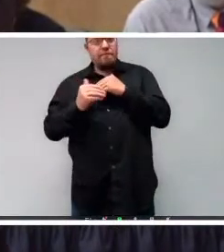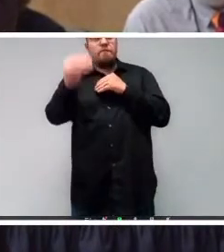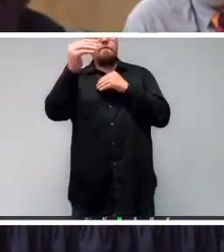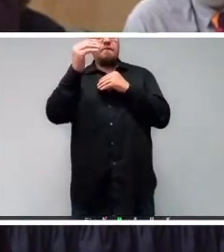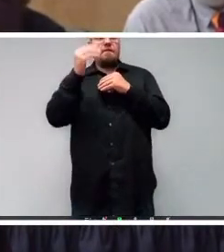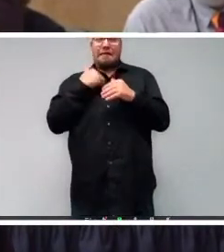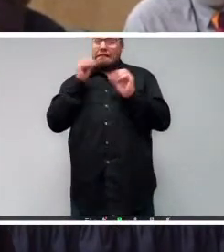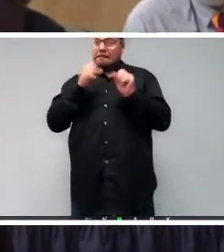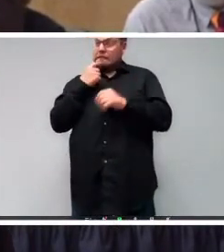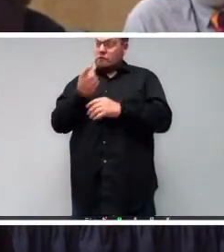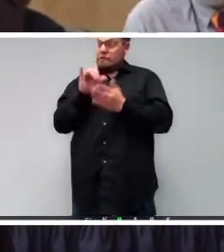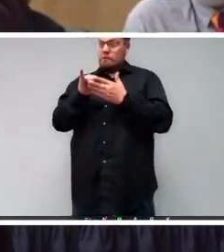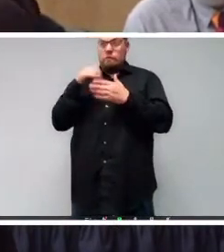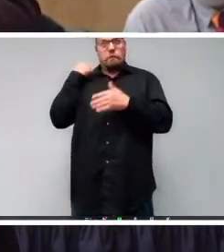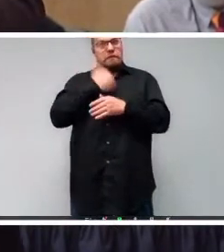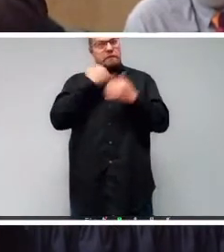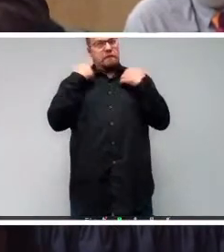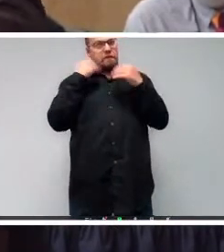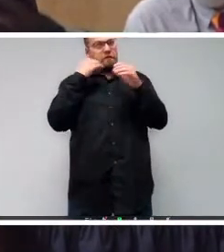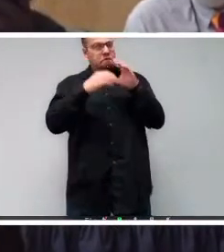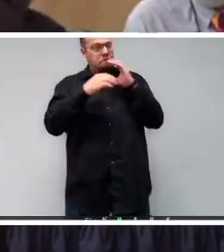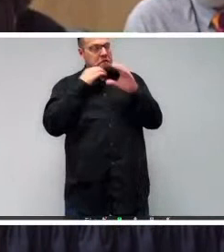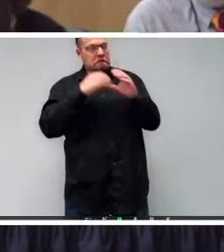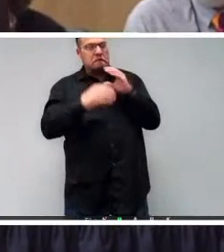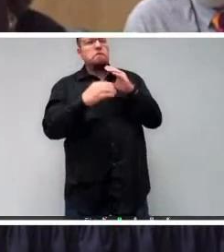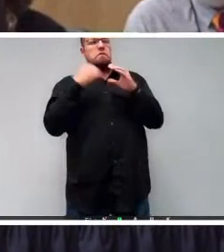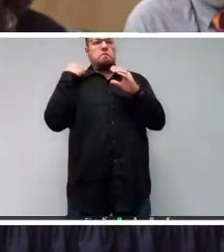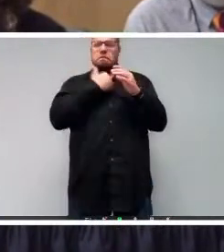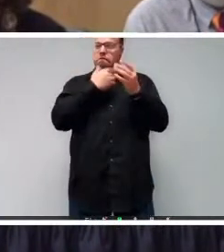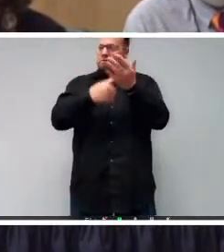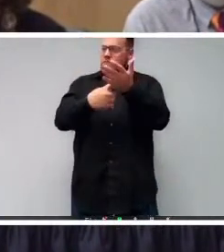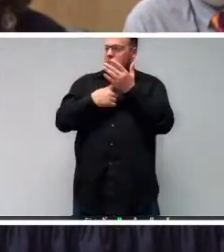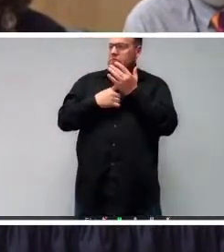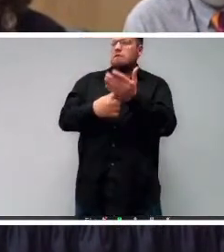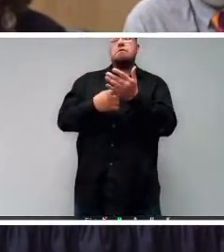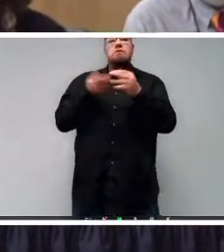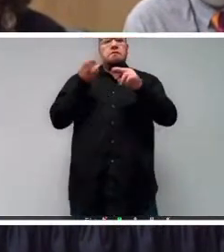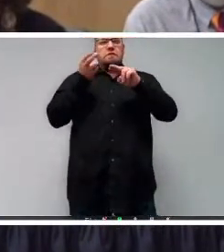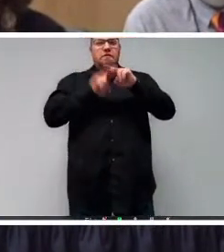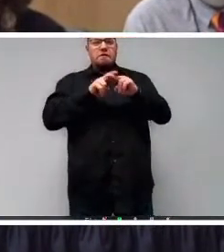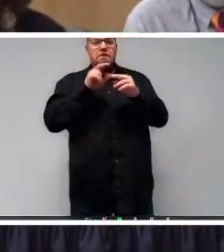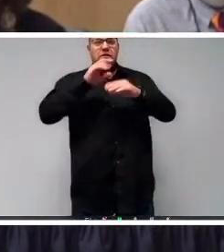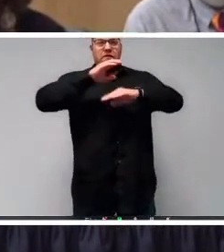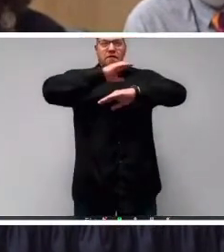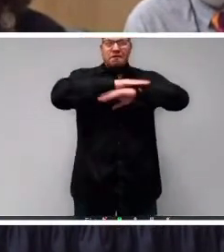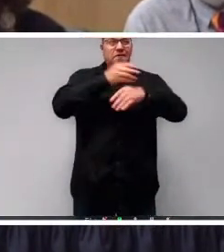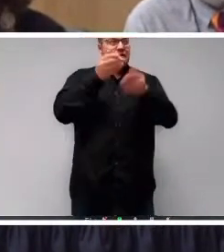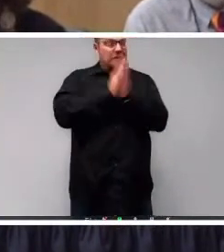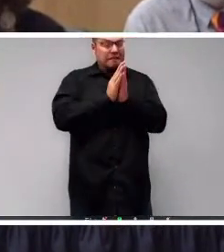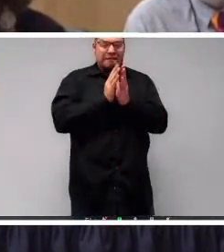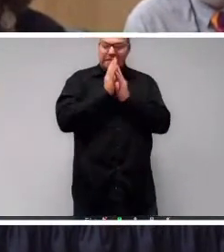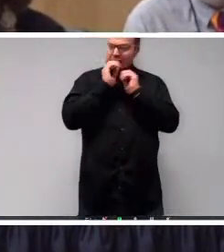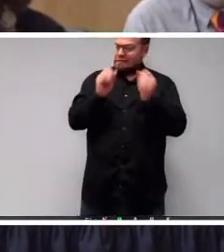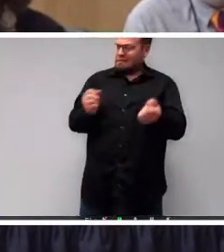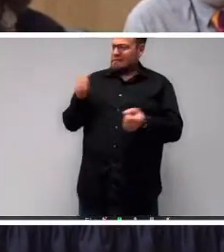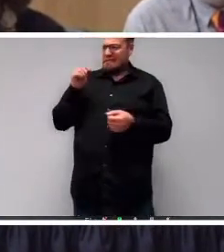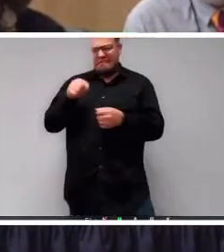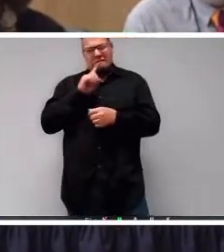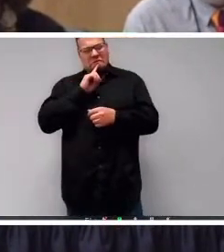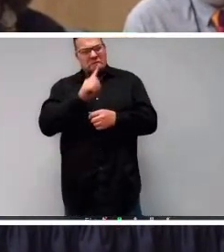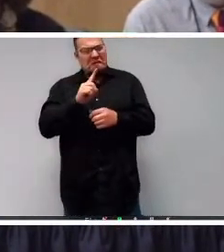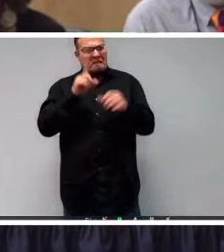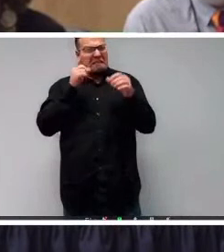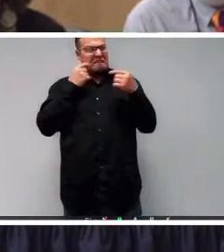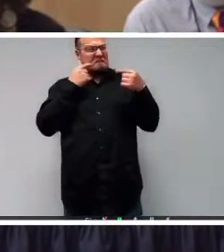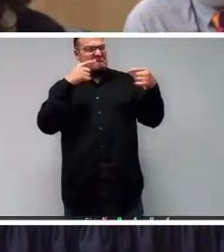were some conversations where we were sitting around the exec table asking ourselves, was this really doable